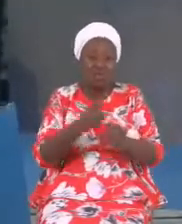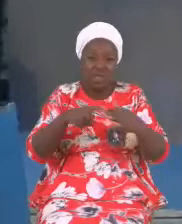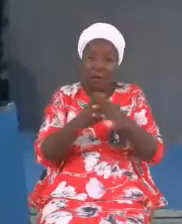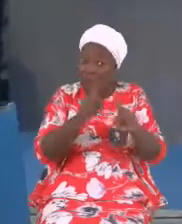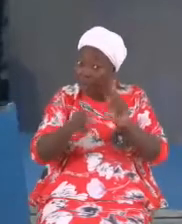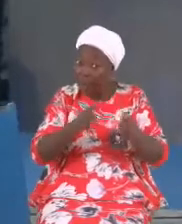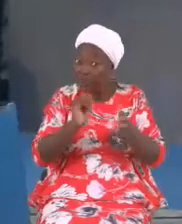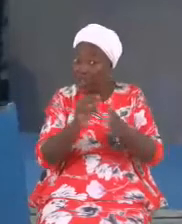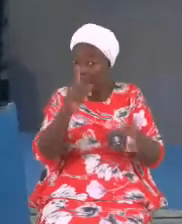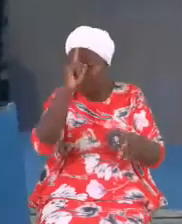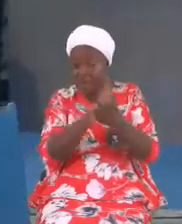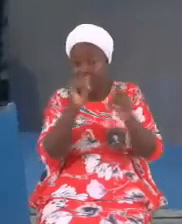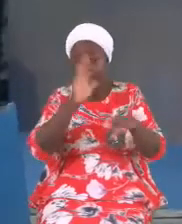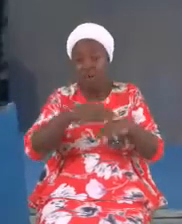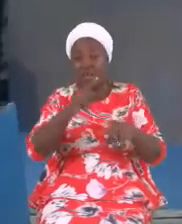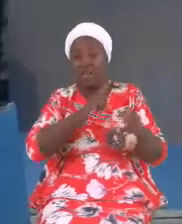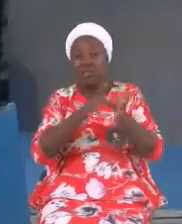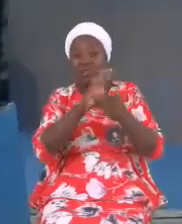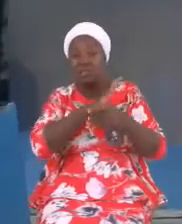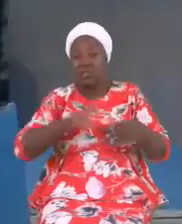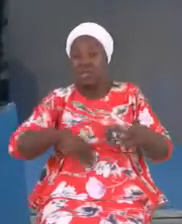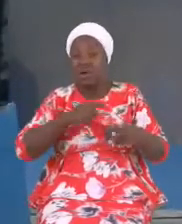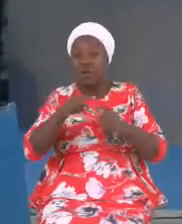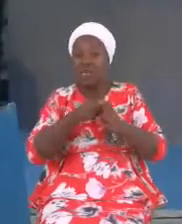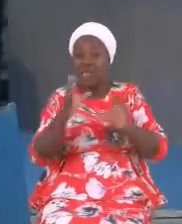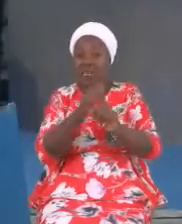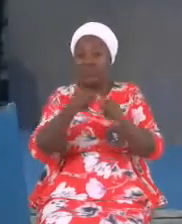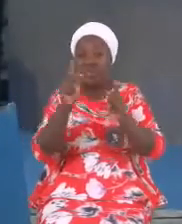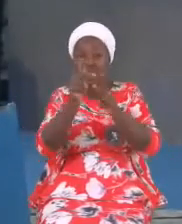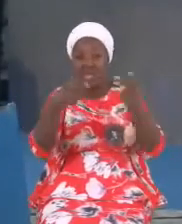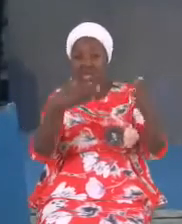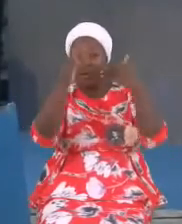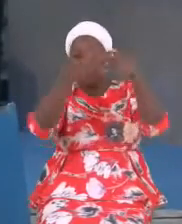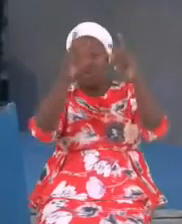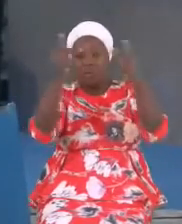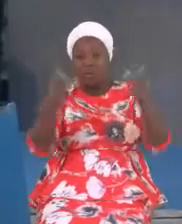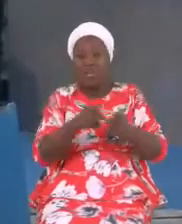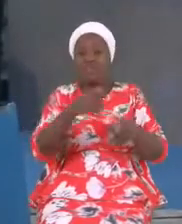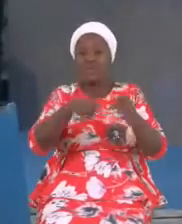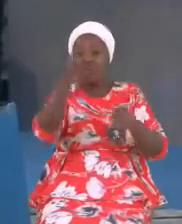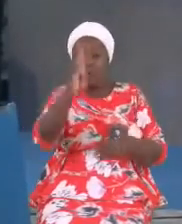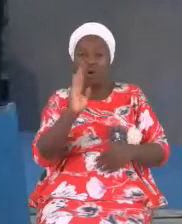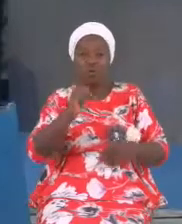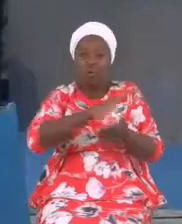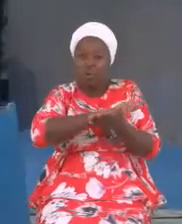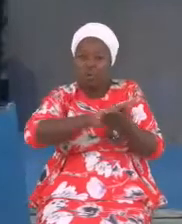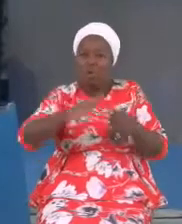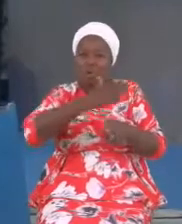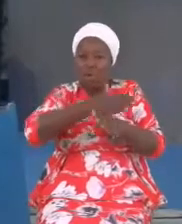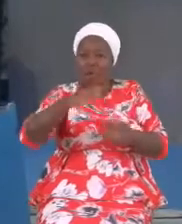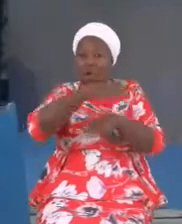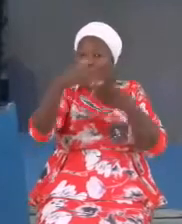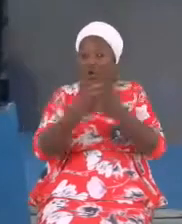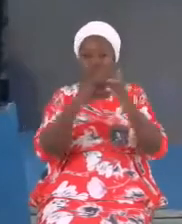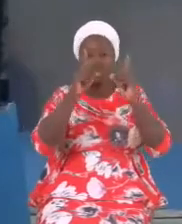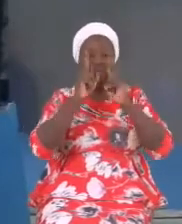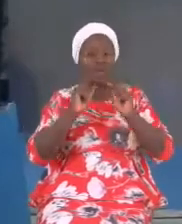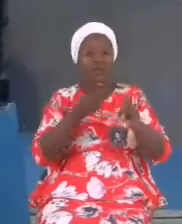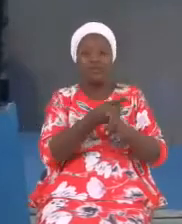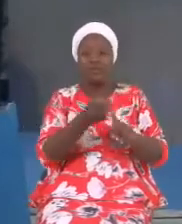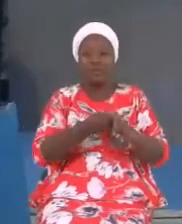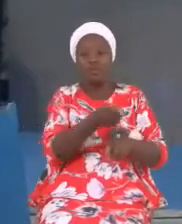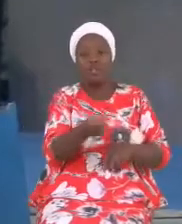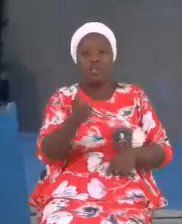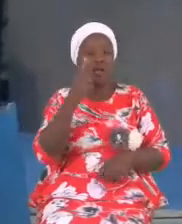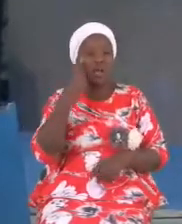Jesus Christ, and when they get to that heavenly place, God shall wipe away all tears from their eyes, and there shall